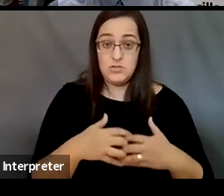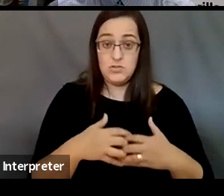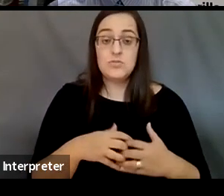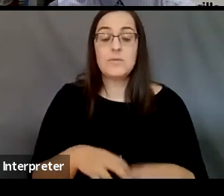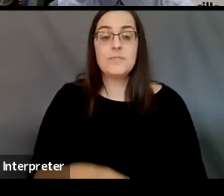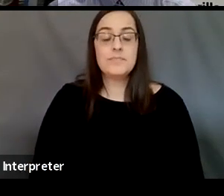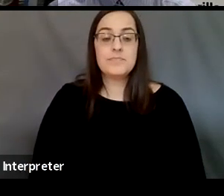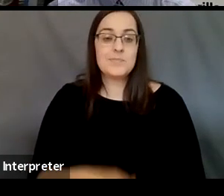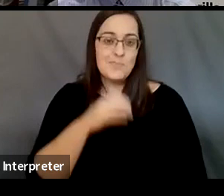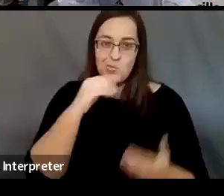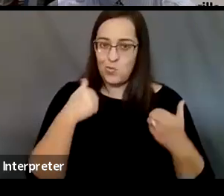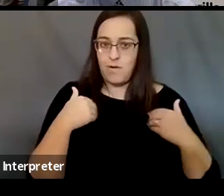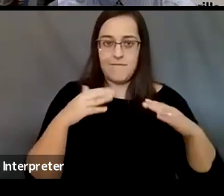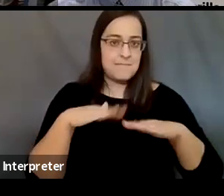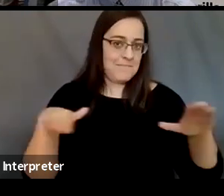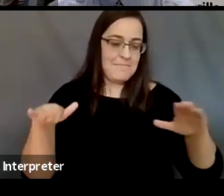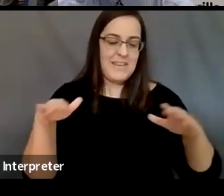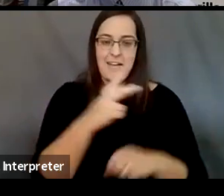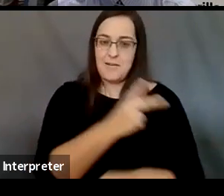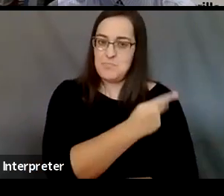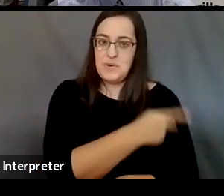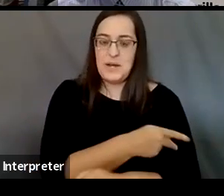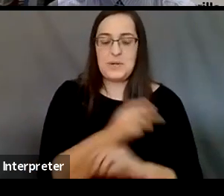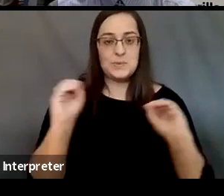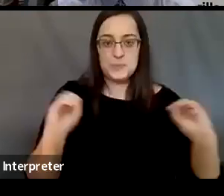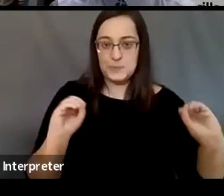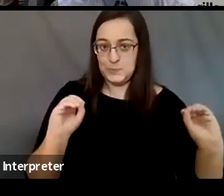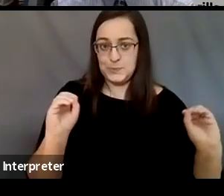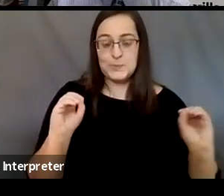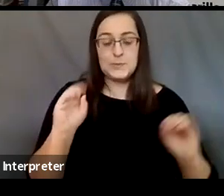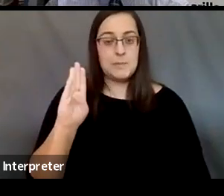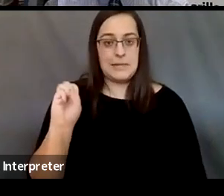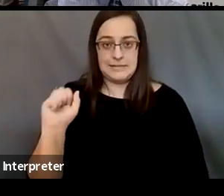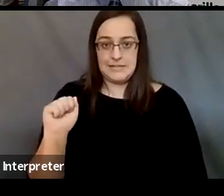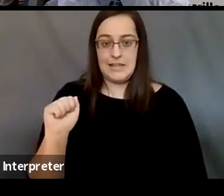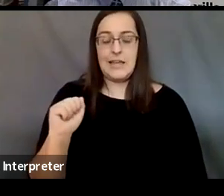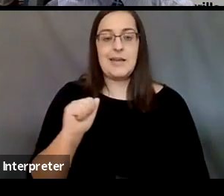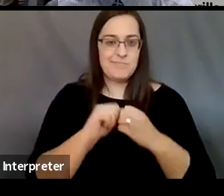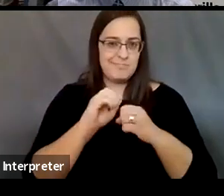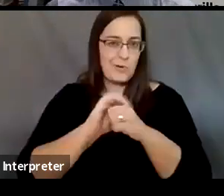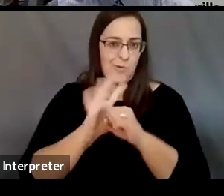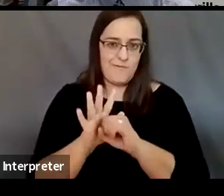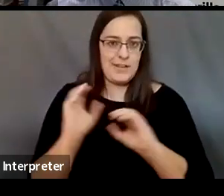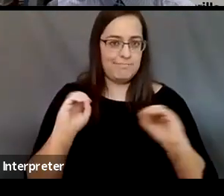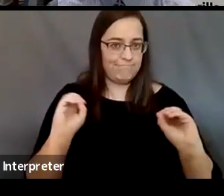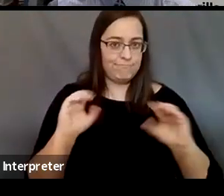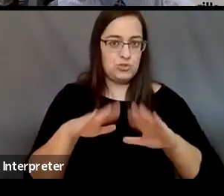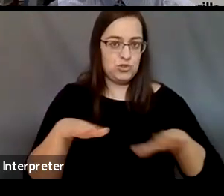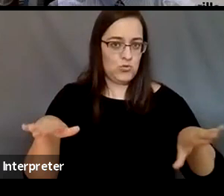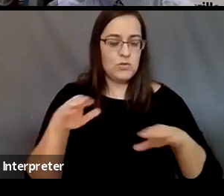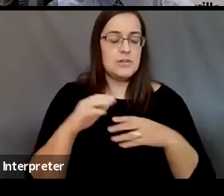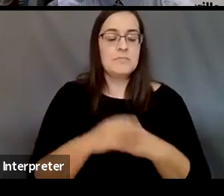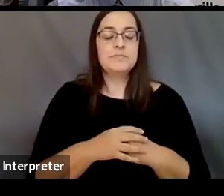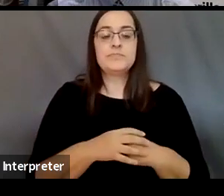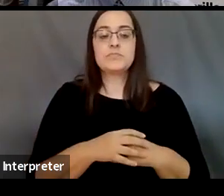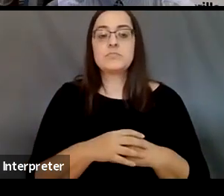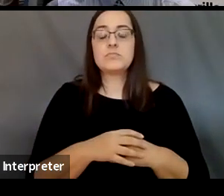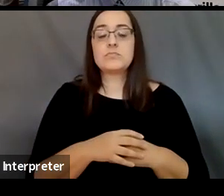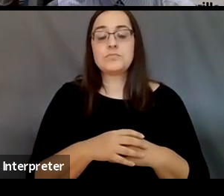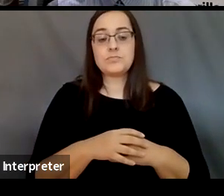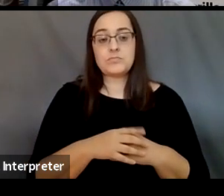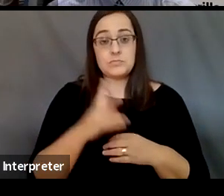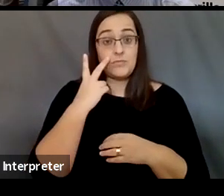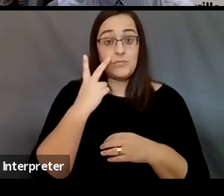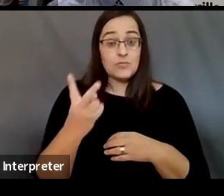have any pediatric patients admitted at BSA with COVID confirmed. We are seeing overall